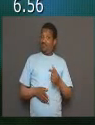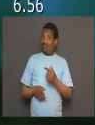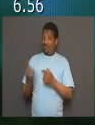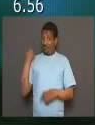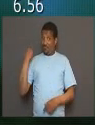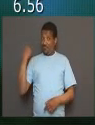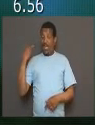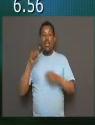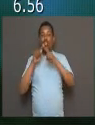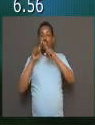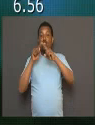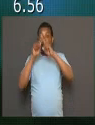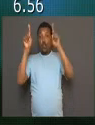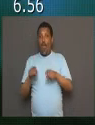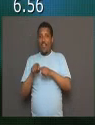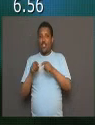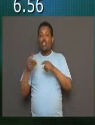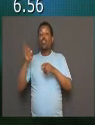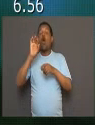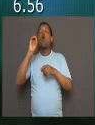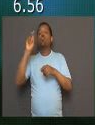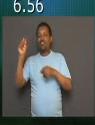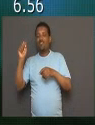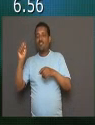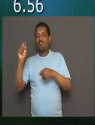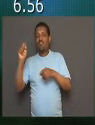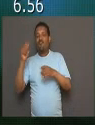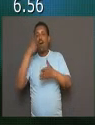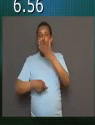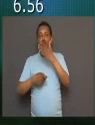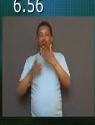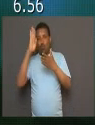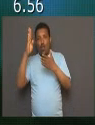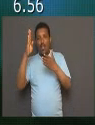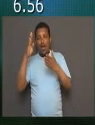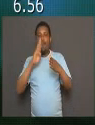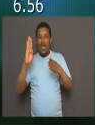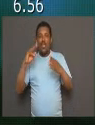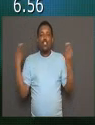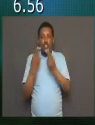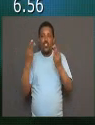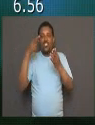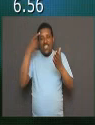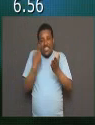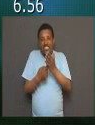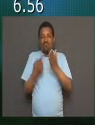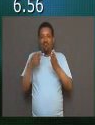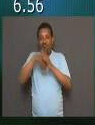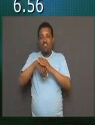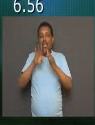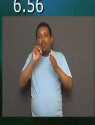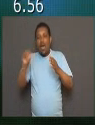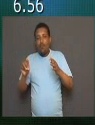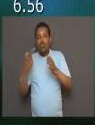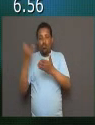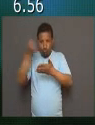These square root values will be used in millimeters to draw the squares on